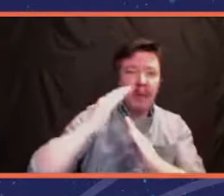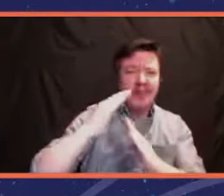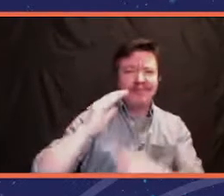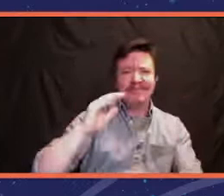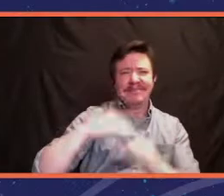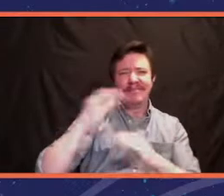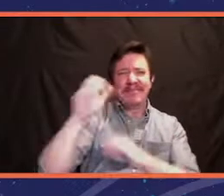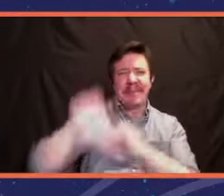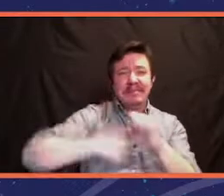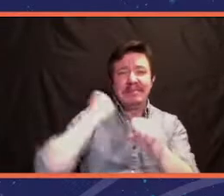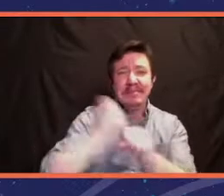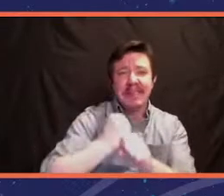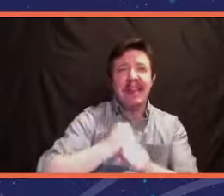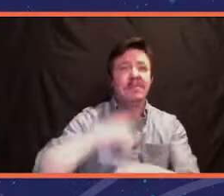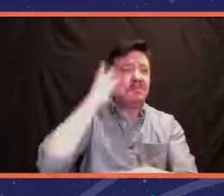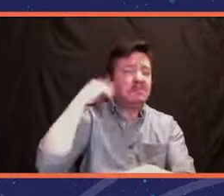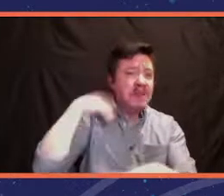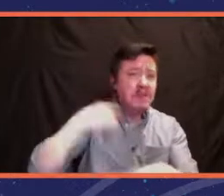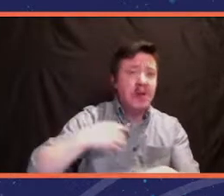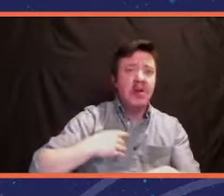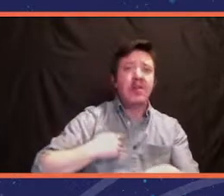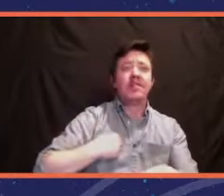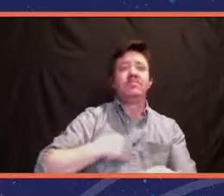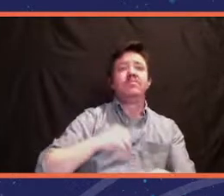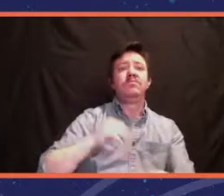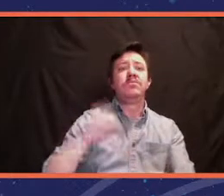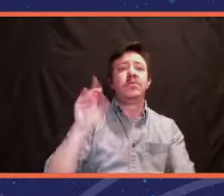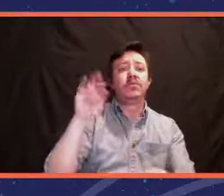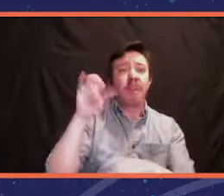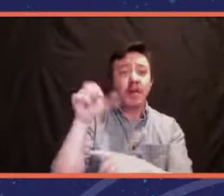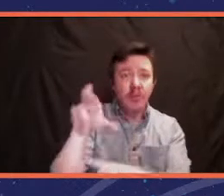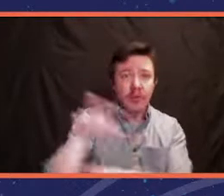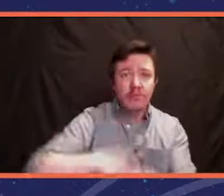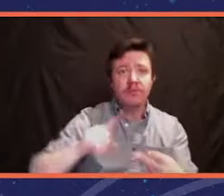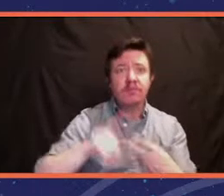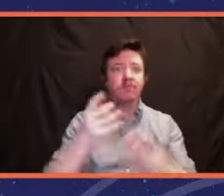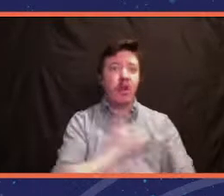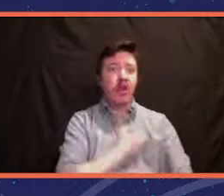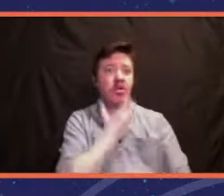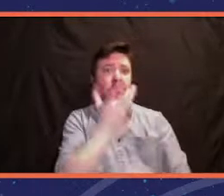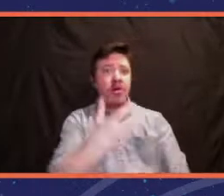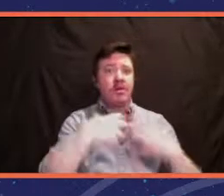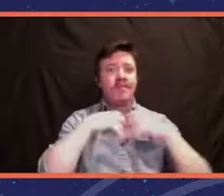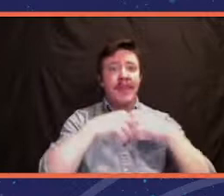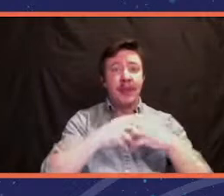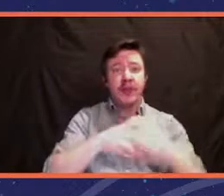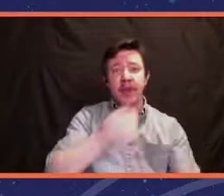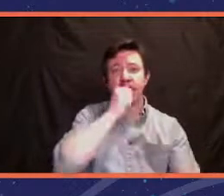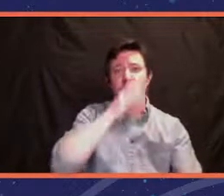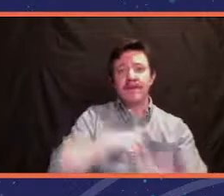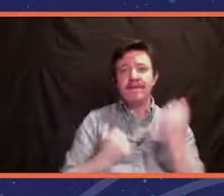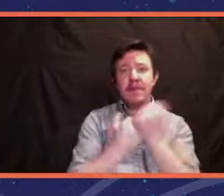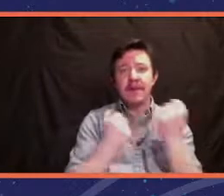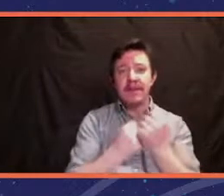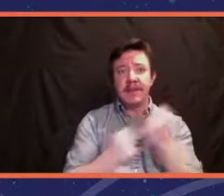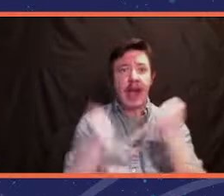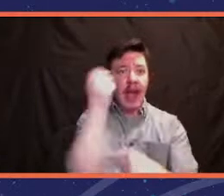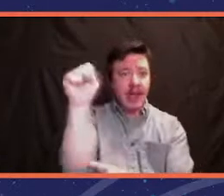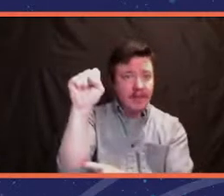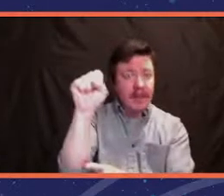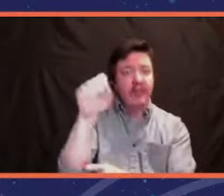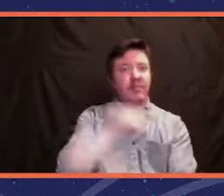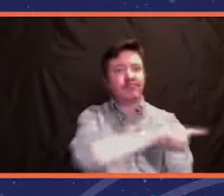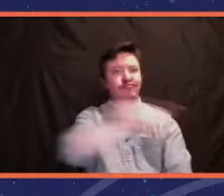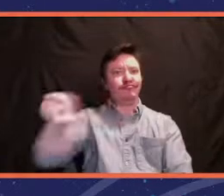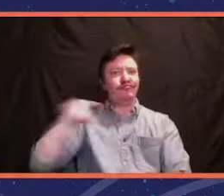as a rapper, poet, educator, and intersectional feminist activist. She's mastered lyrical ceremonies within lockdown